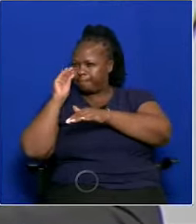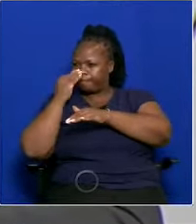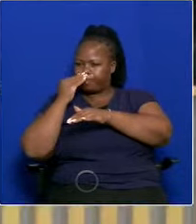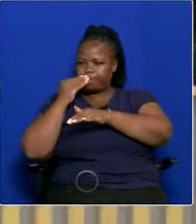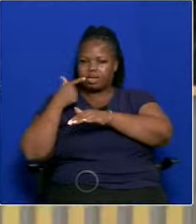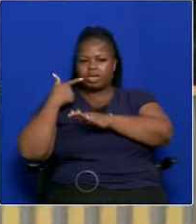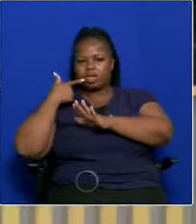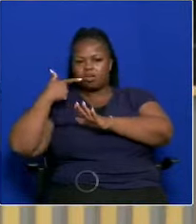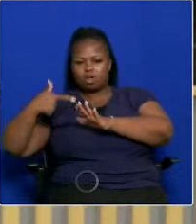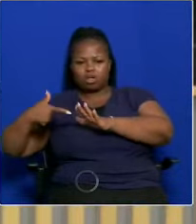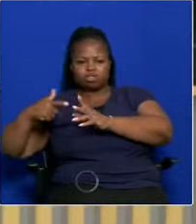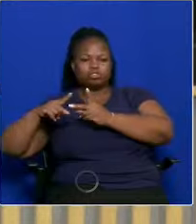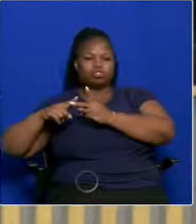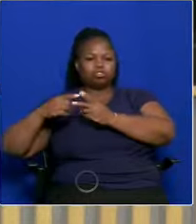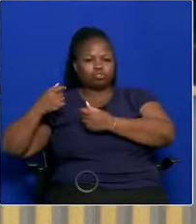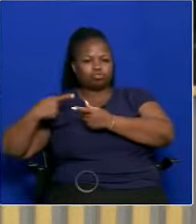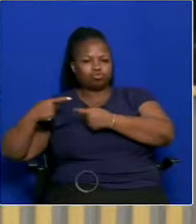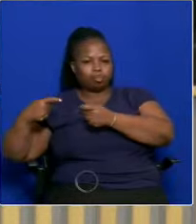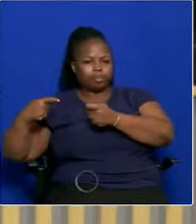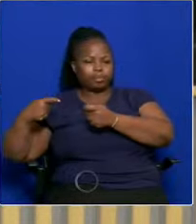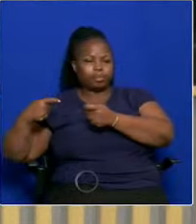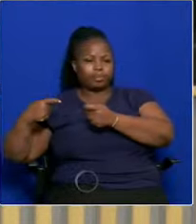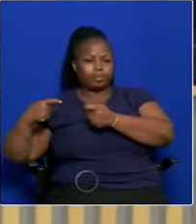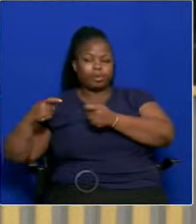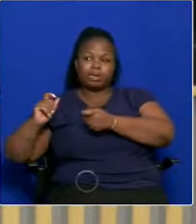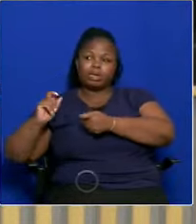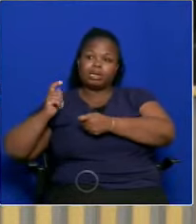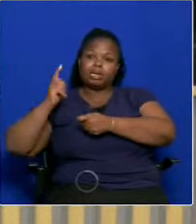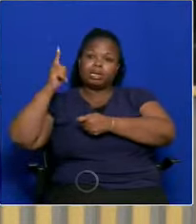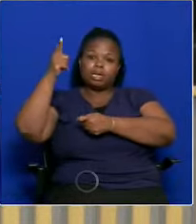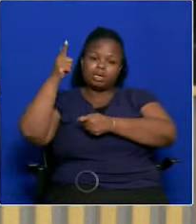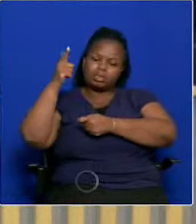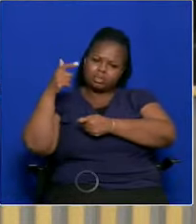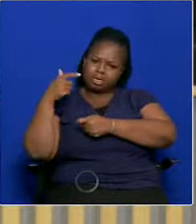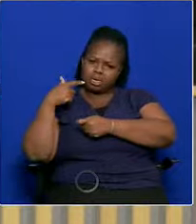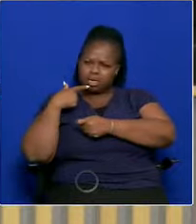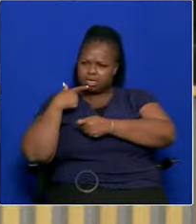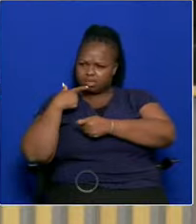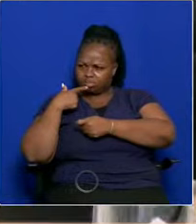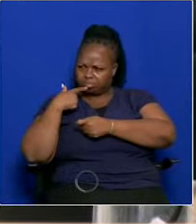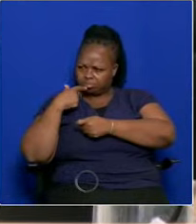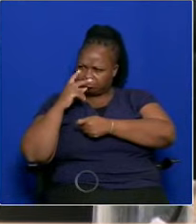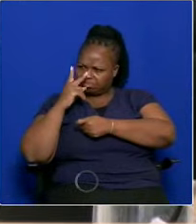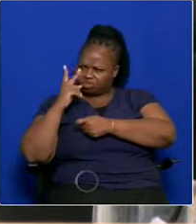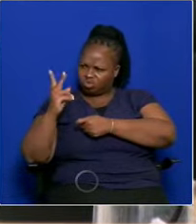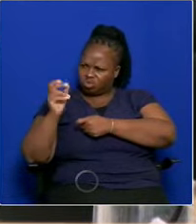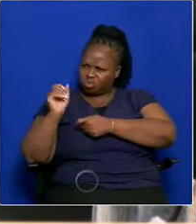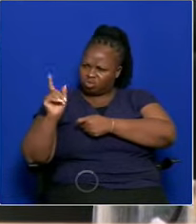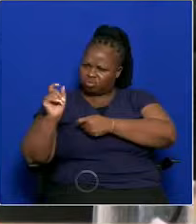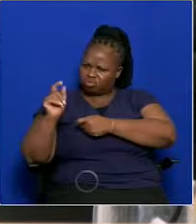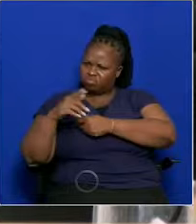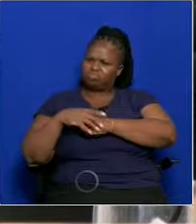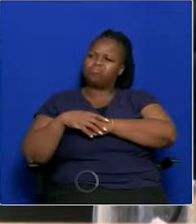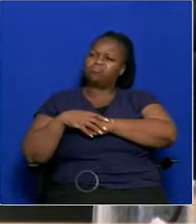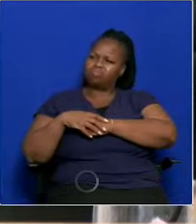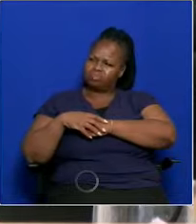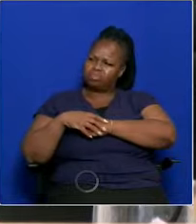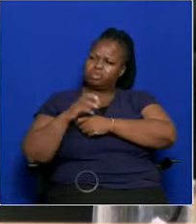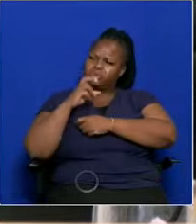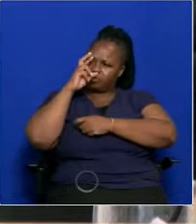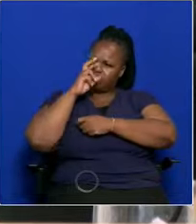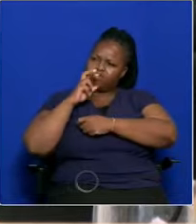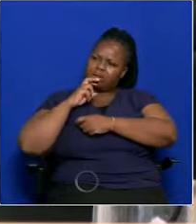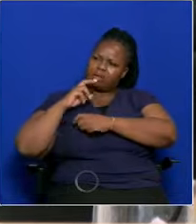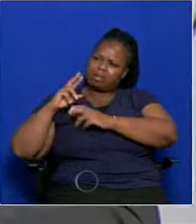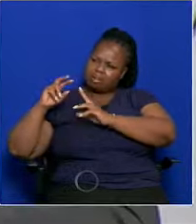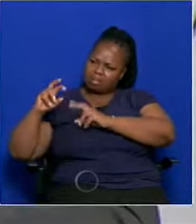shops. And later on, I've noticed that, I profiled the guy, I found that,